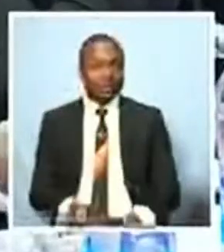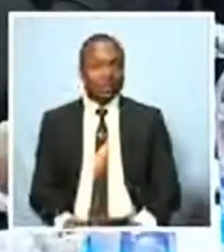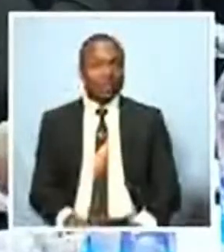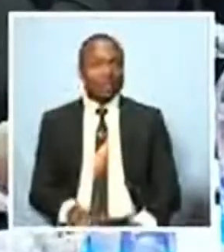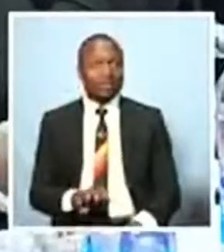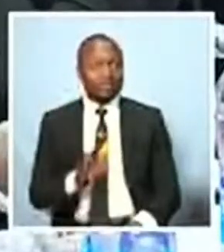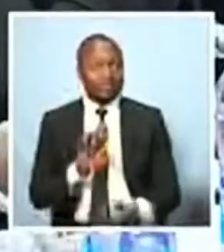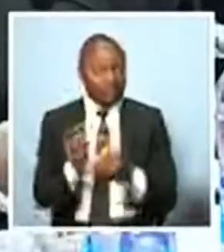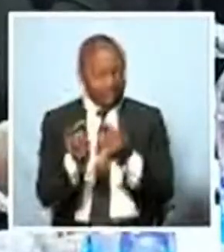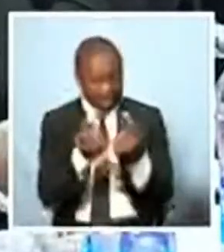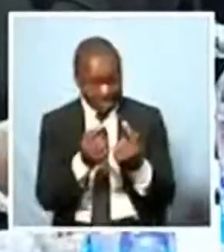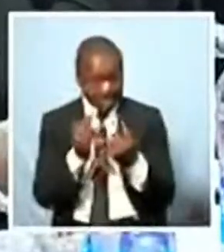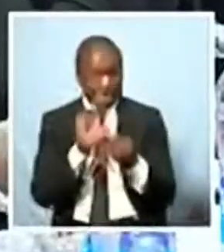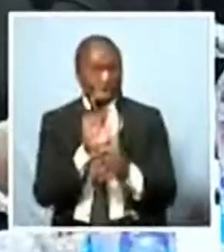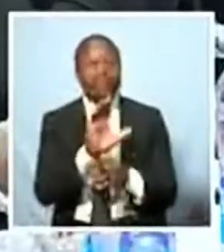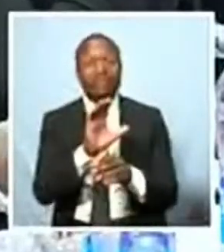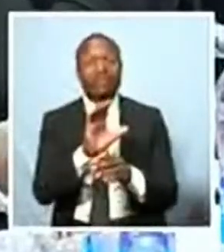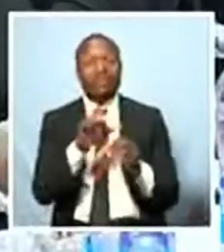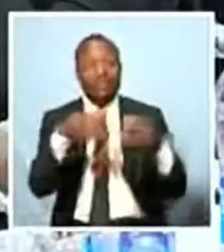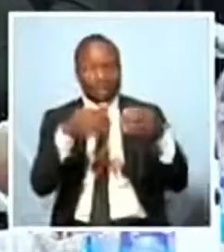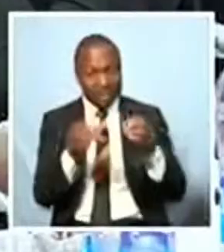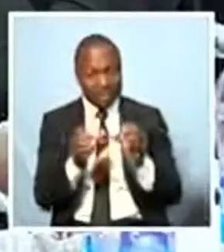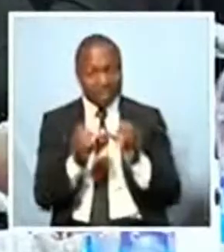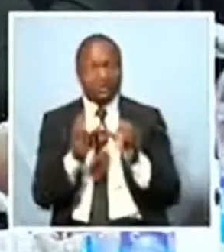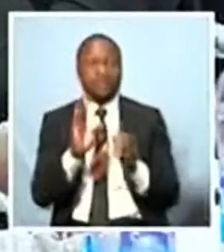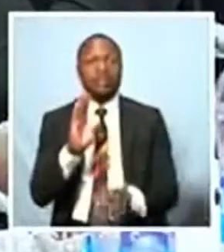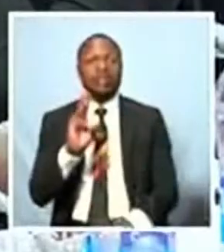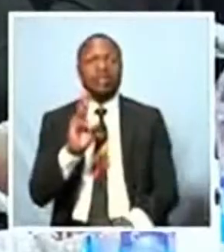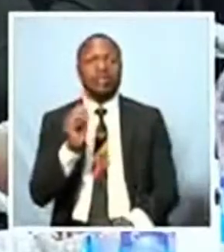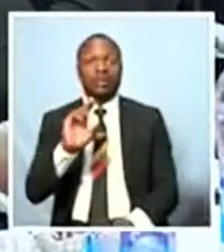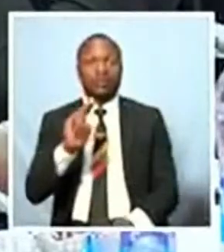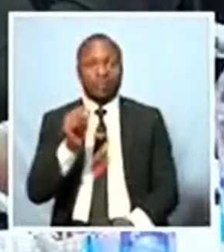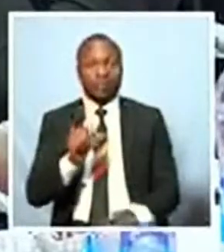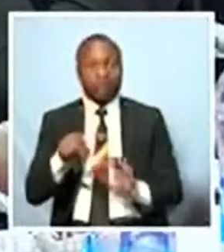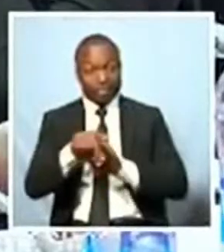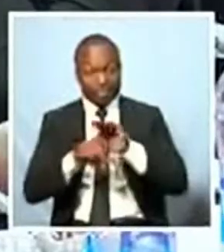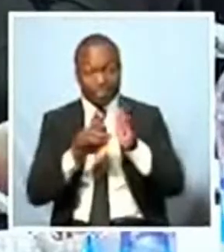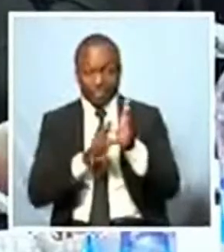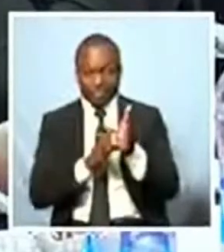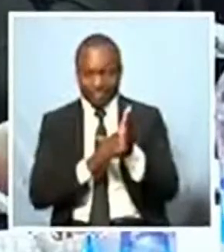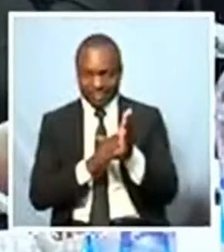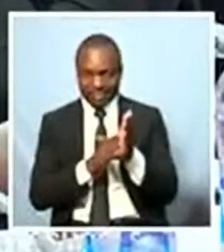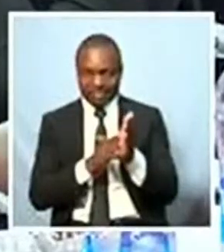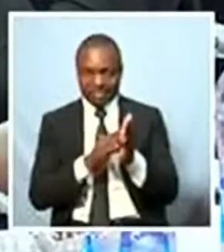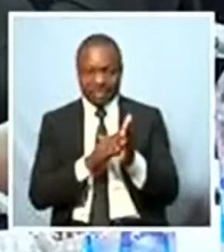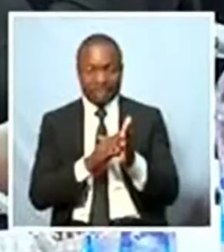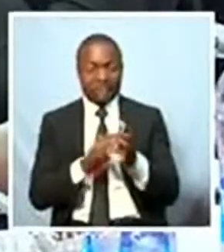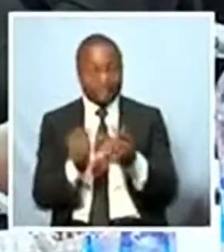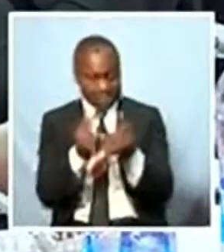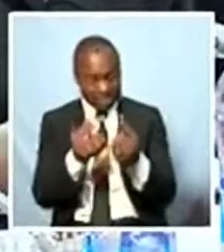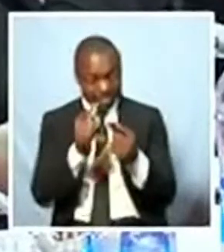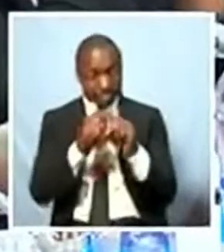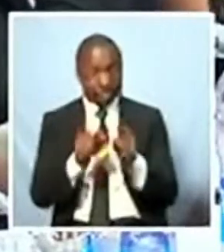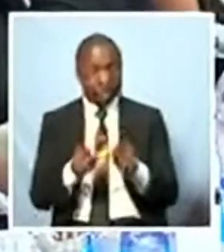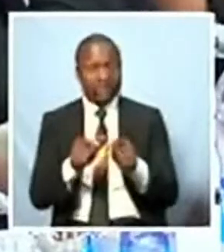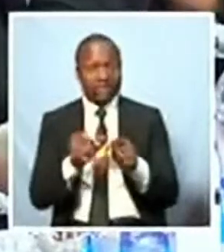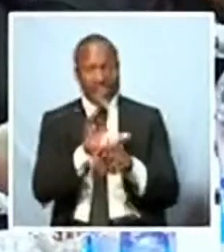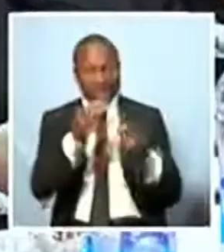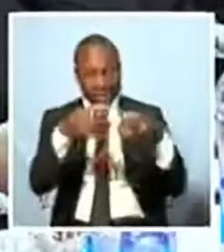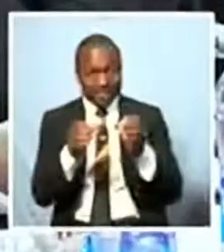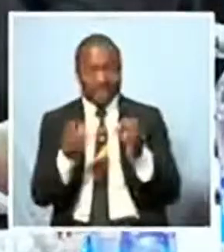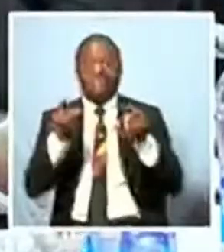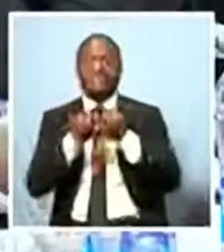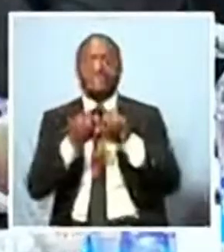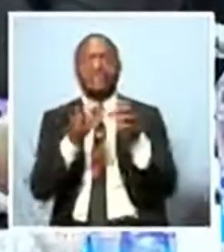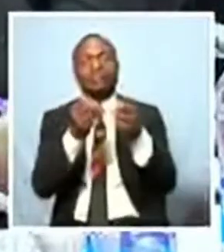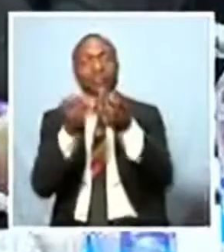his constituents, that Wacha Primary School, the scenario in his constituents is more or less the same in all the